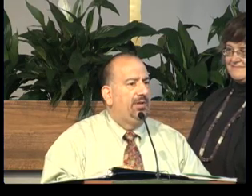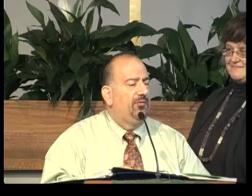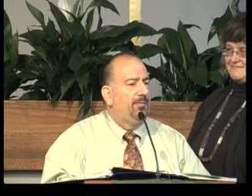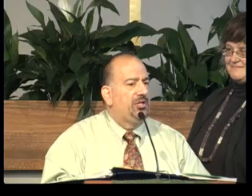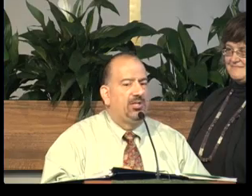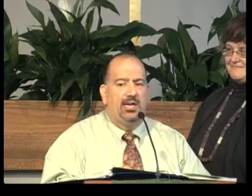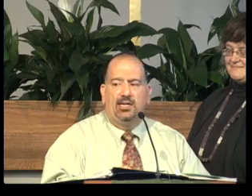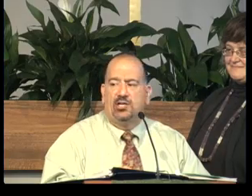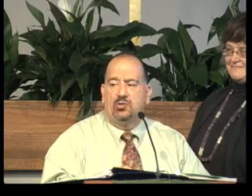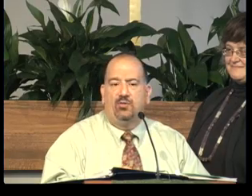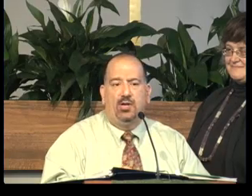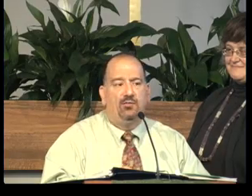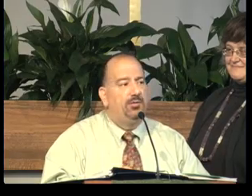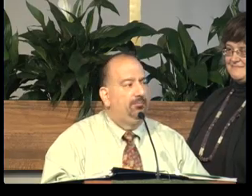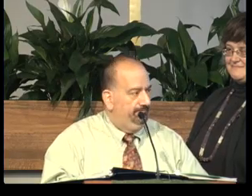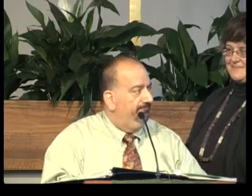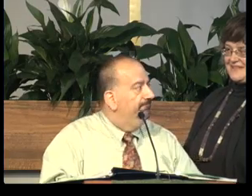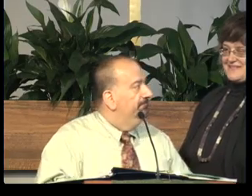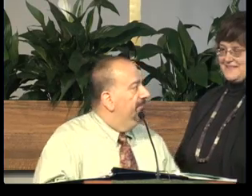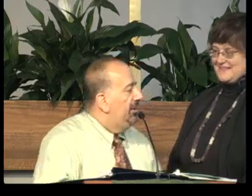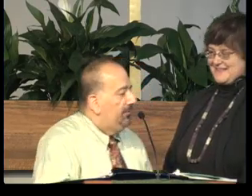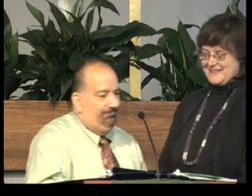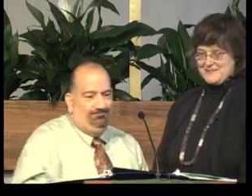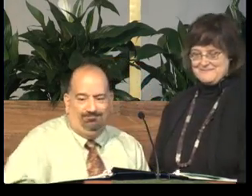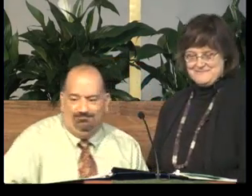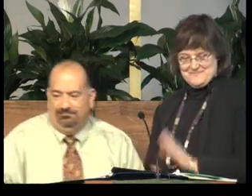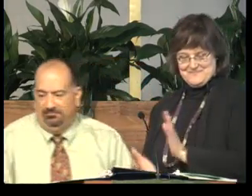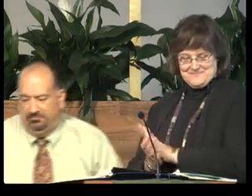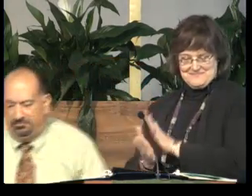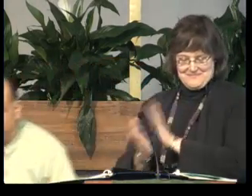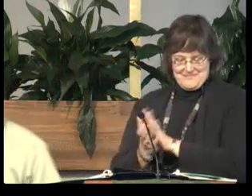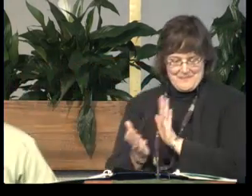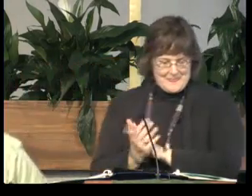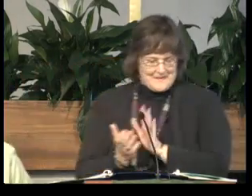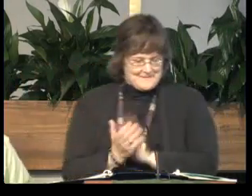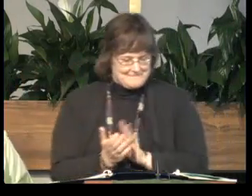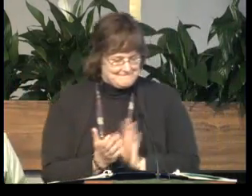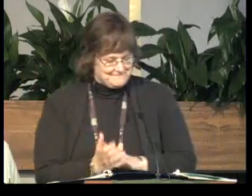to give you information and get you involved. Excellent. Thank you. Thank you.